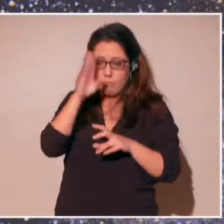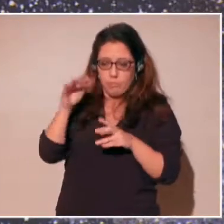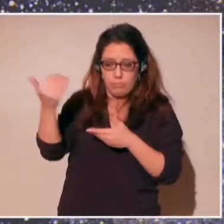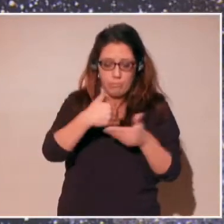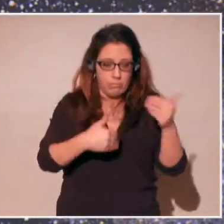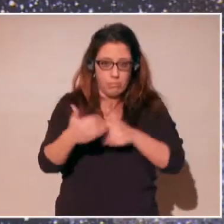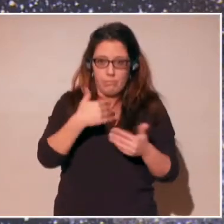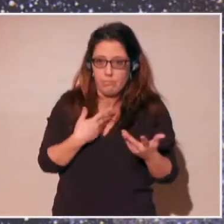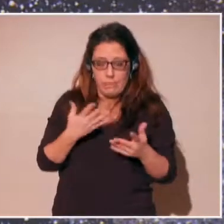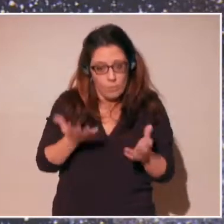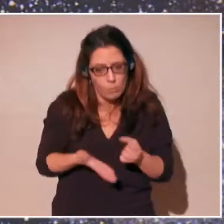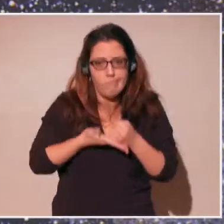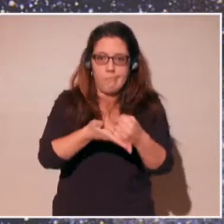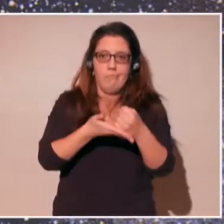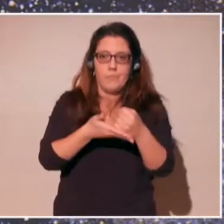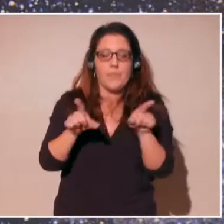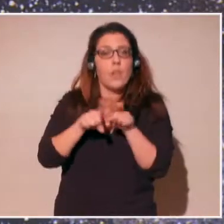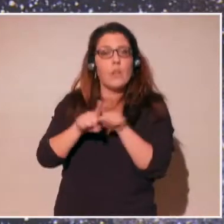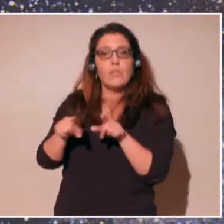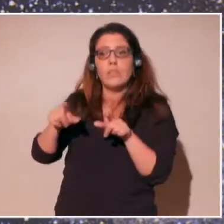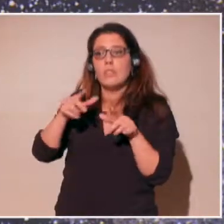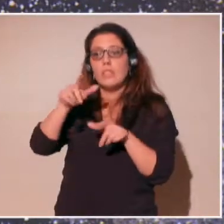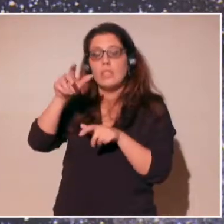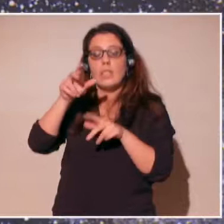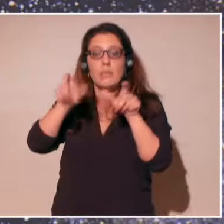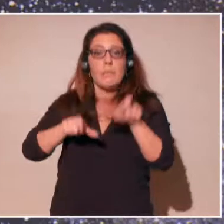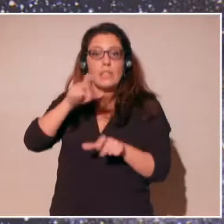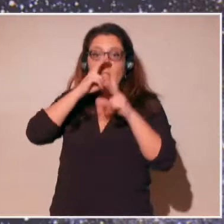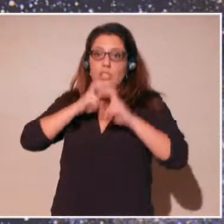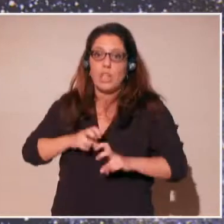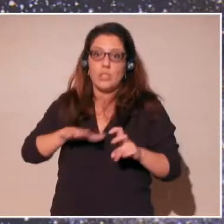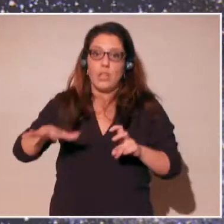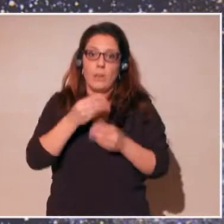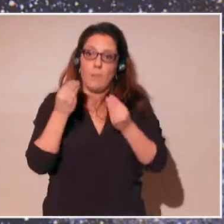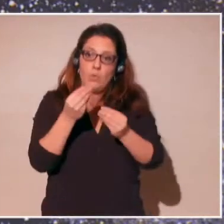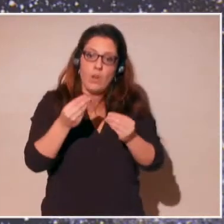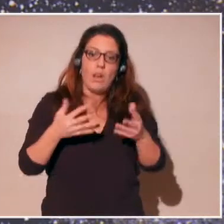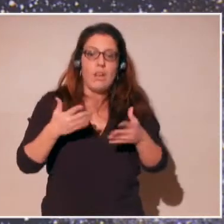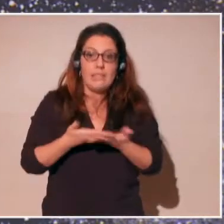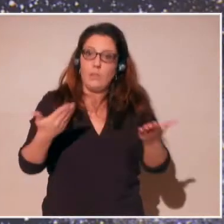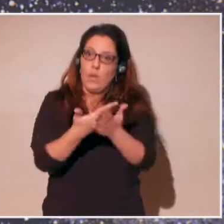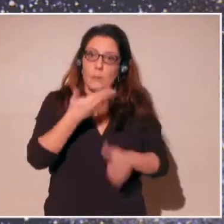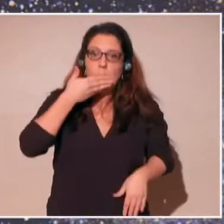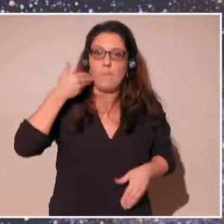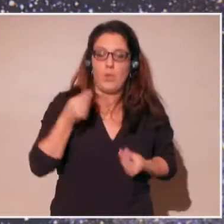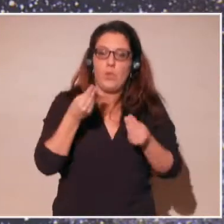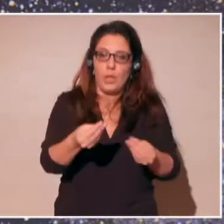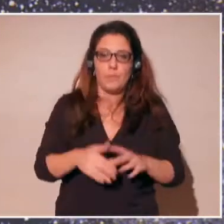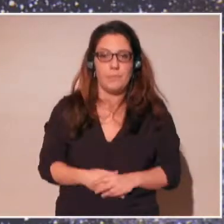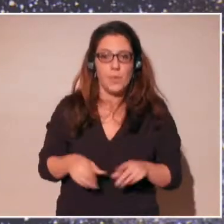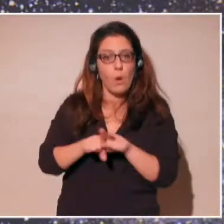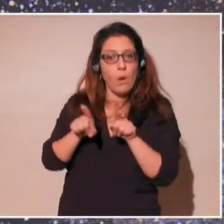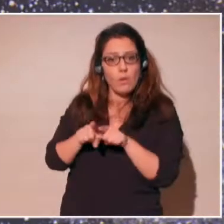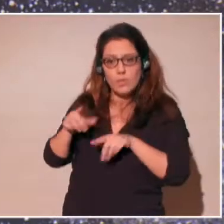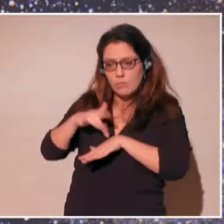research, multidisciplinary research. We have to make sure that researchers work in good working conditions, because it's